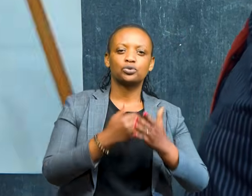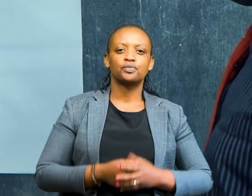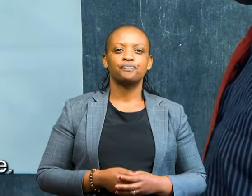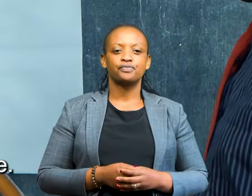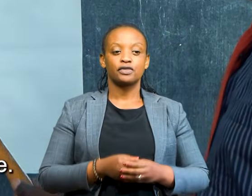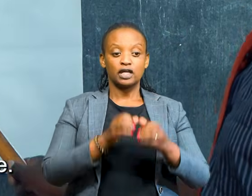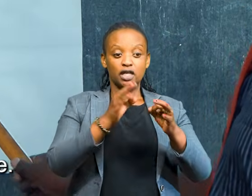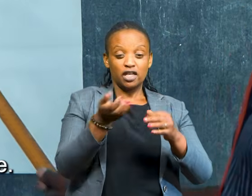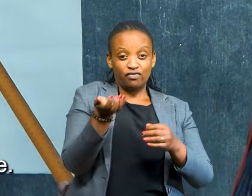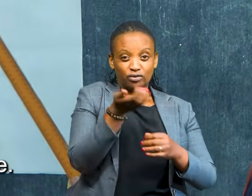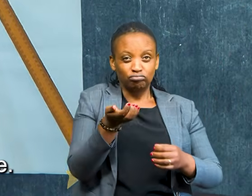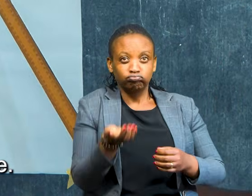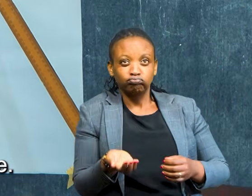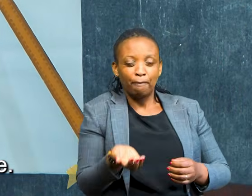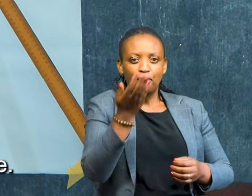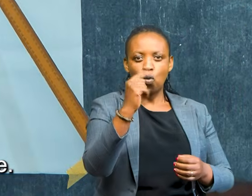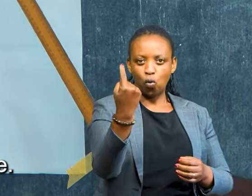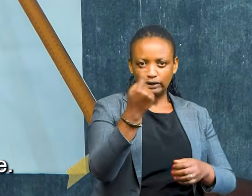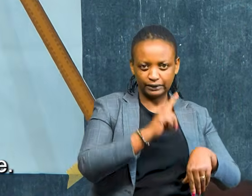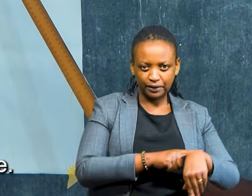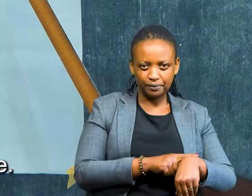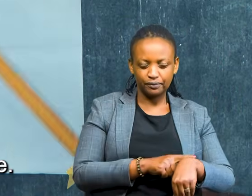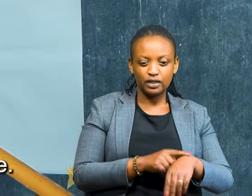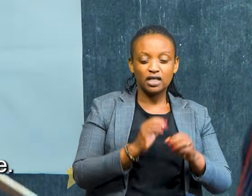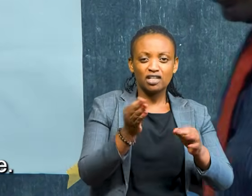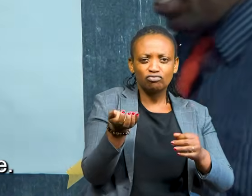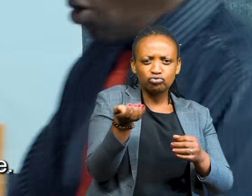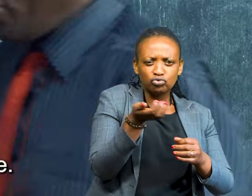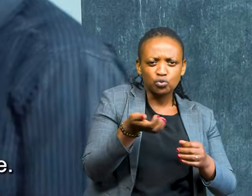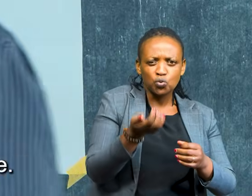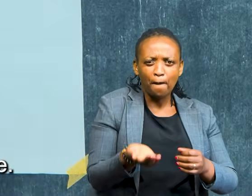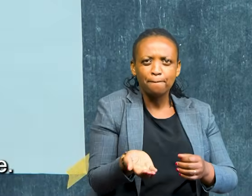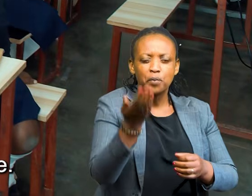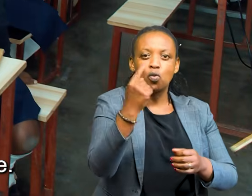10. Very good. When tossing a coin once, one